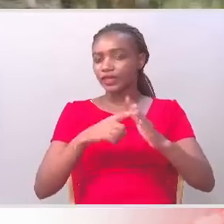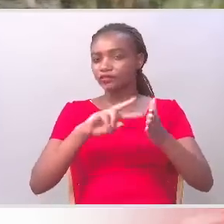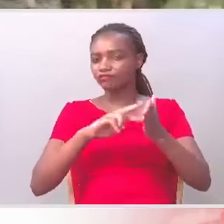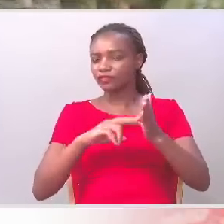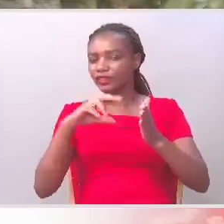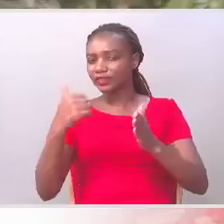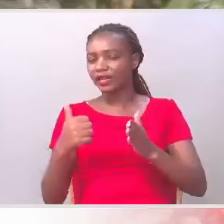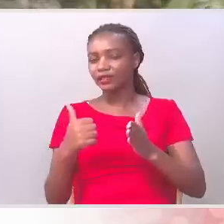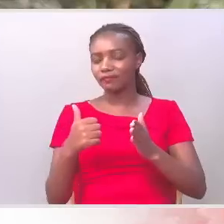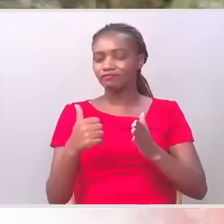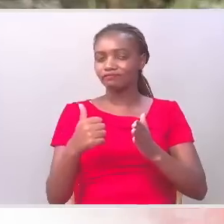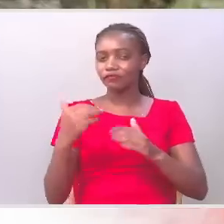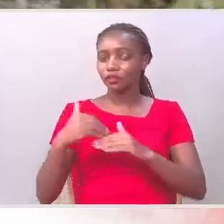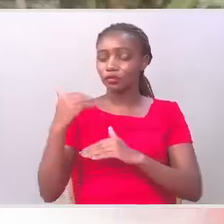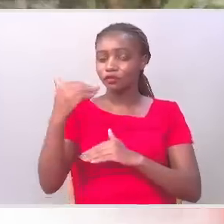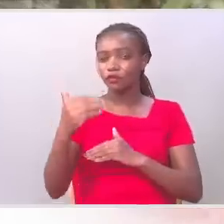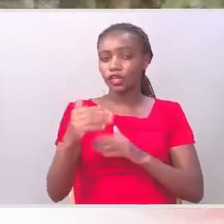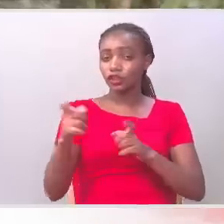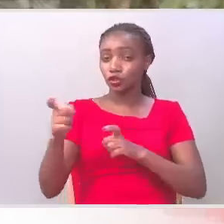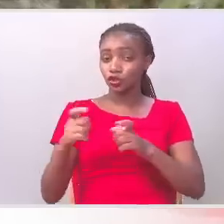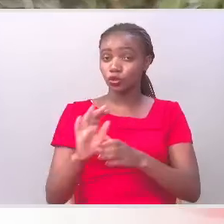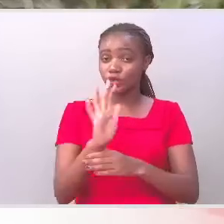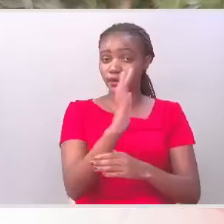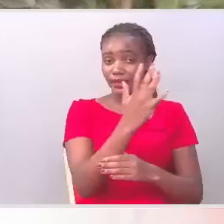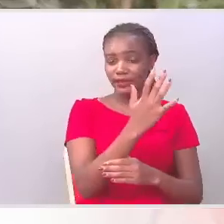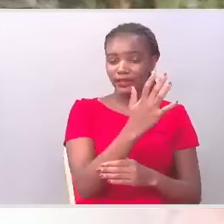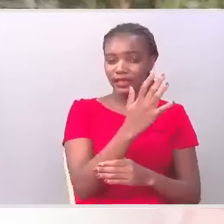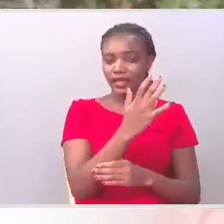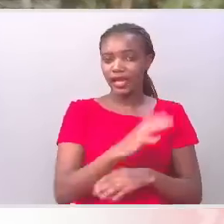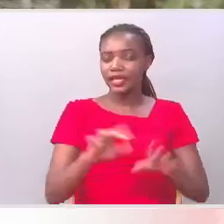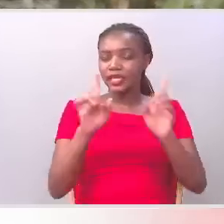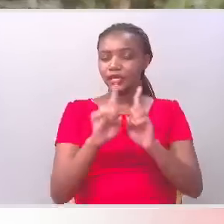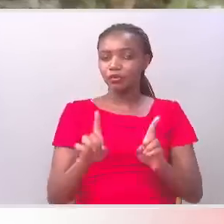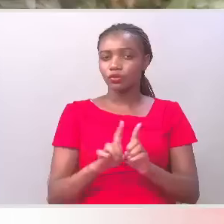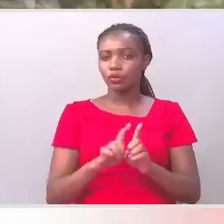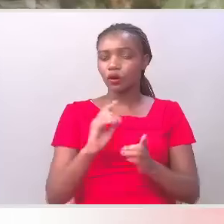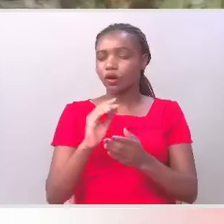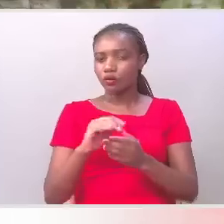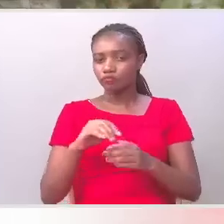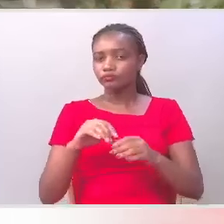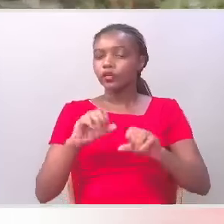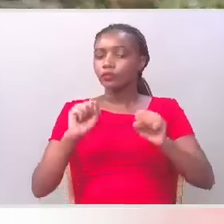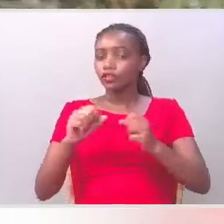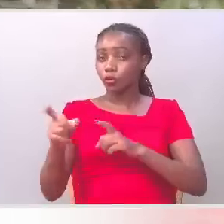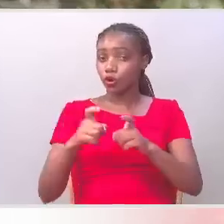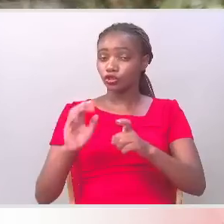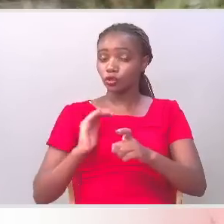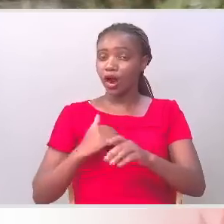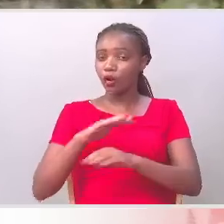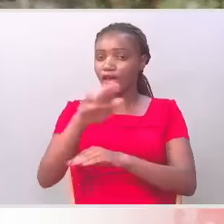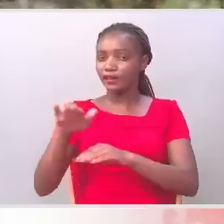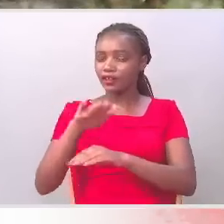that will actually eventually control the Opuntia. So it's a two-pronged attack between manual and biological control.